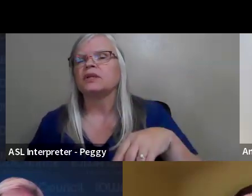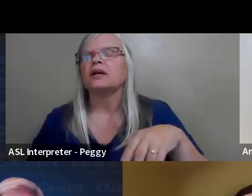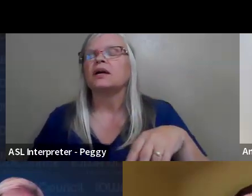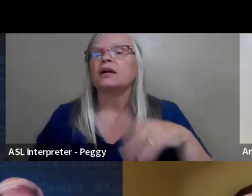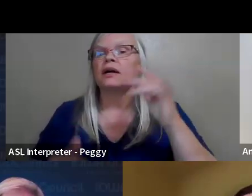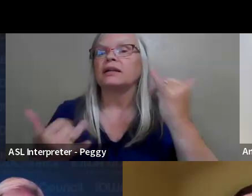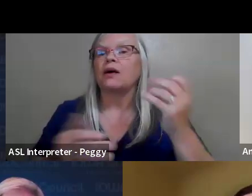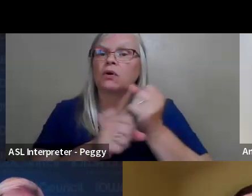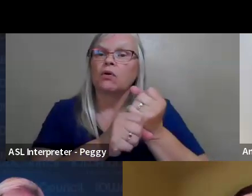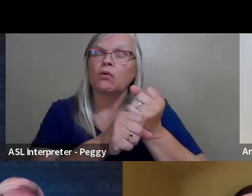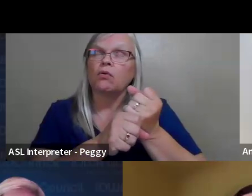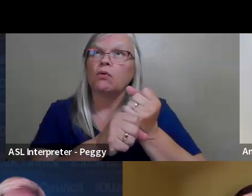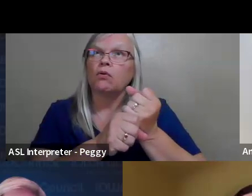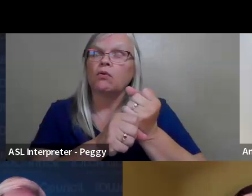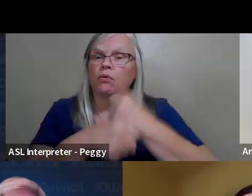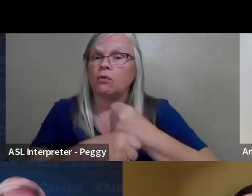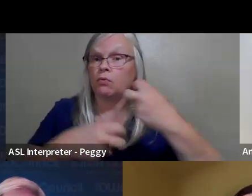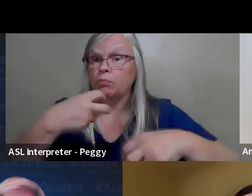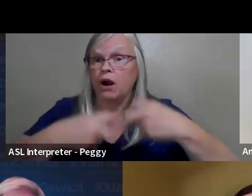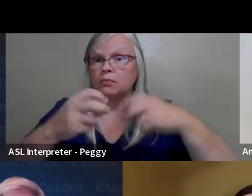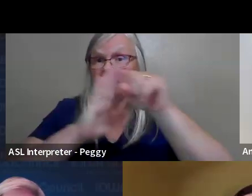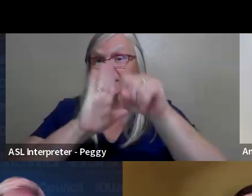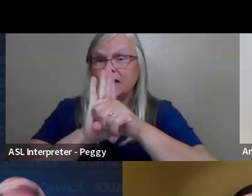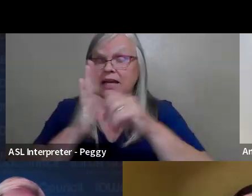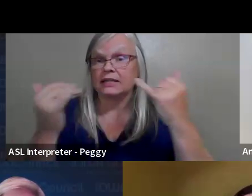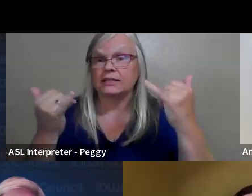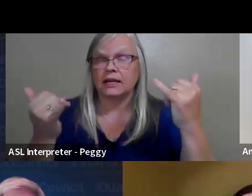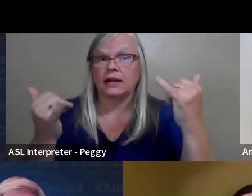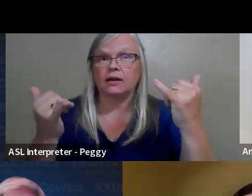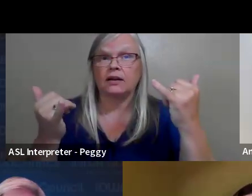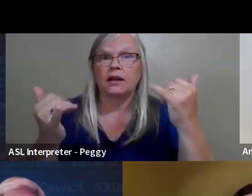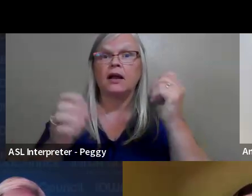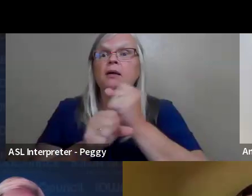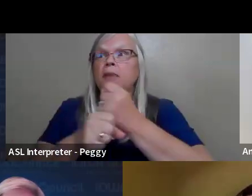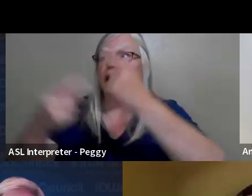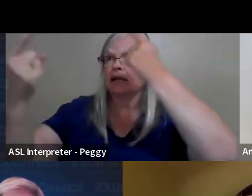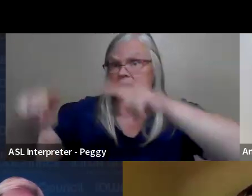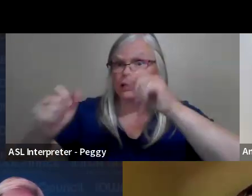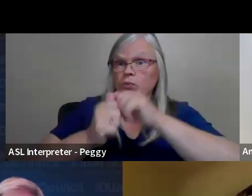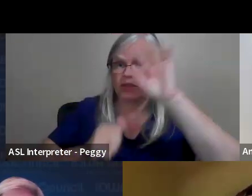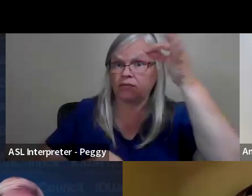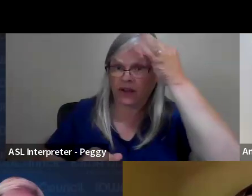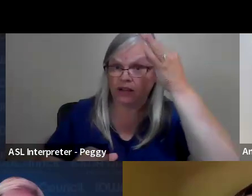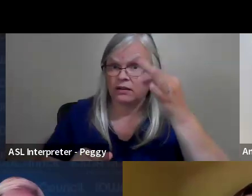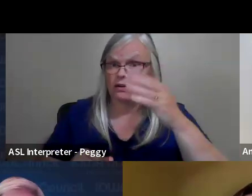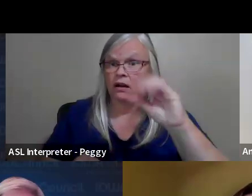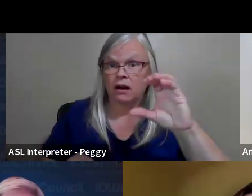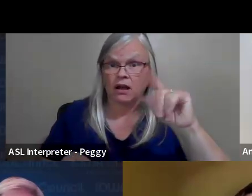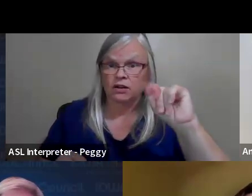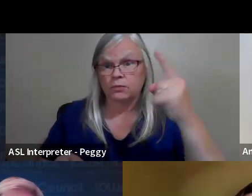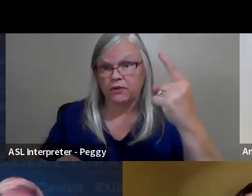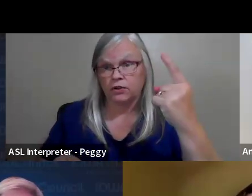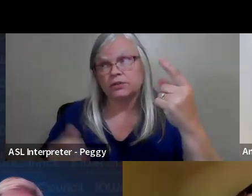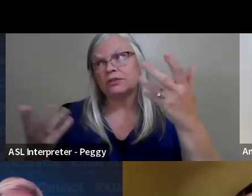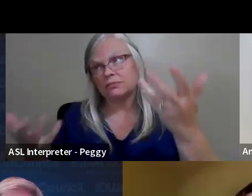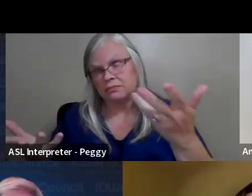this problem where states, make a deal with the federal government on October 1st, in theory,